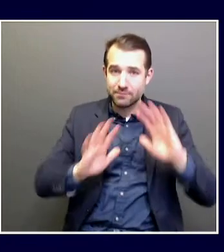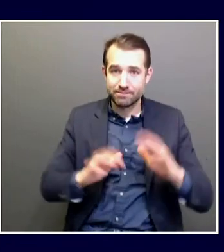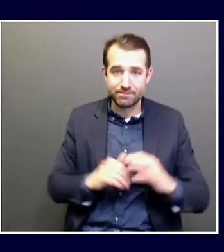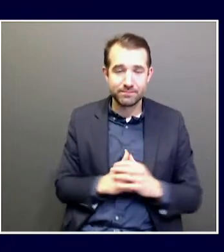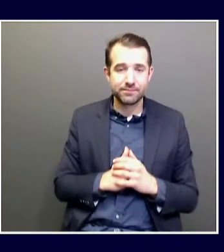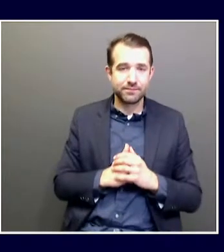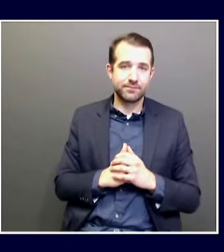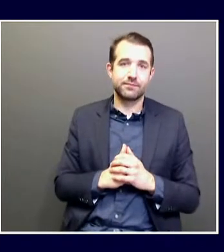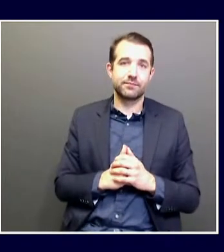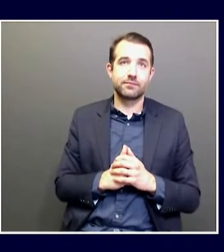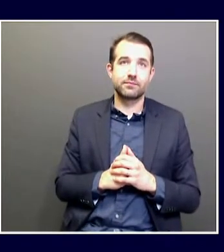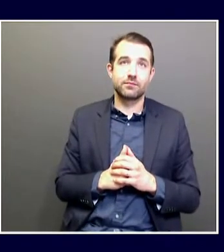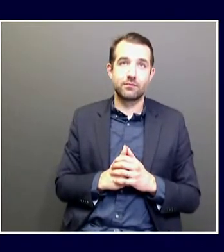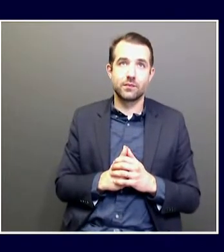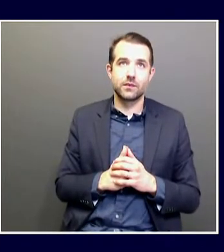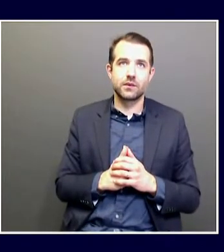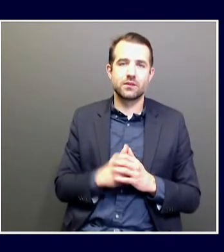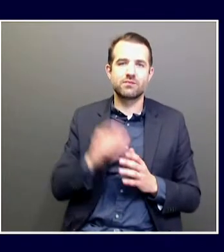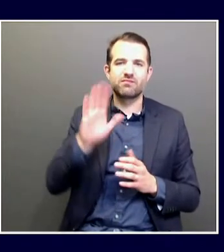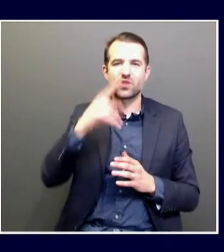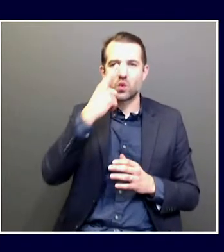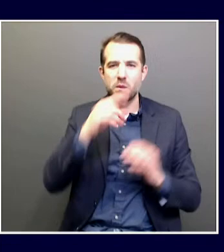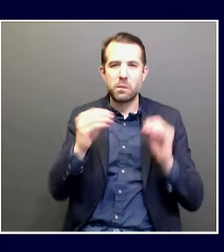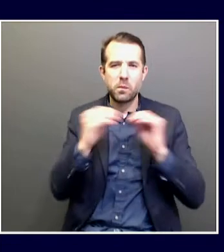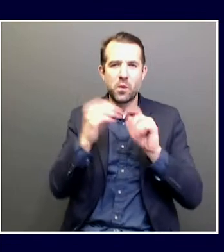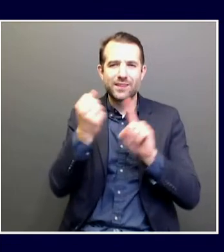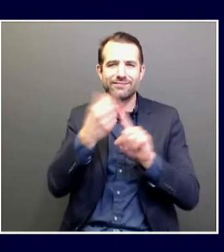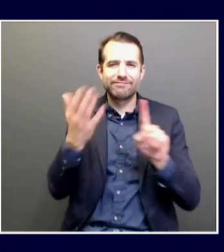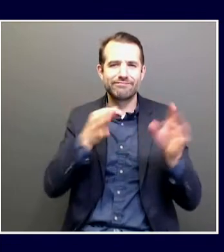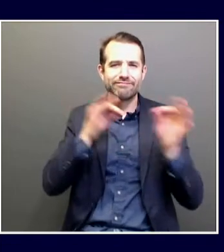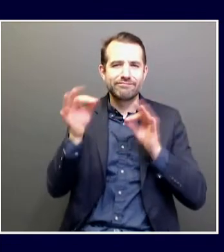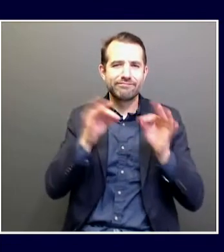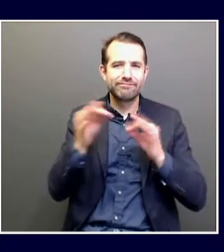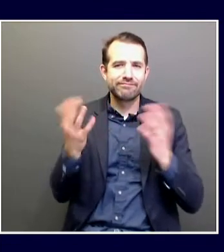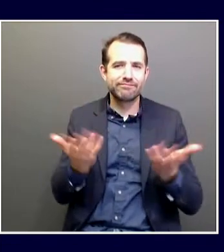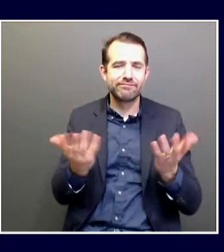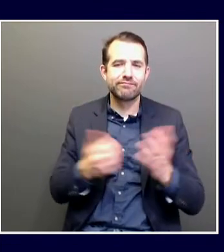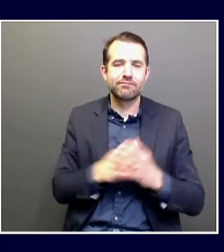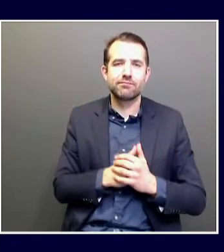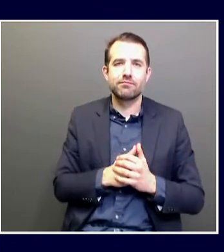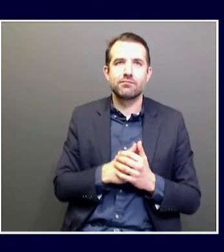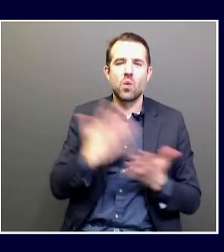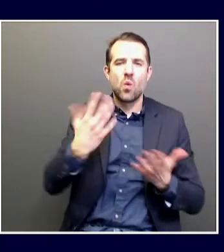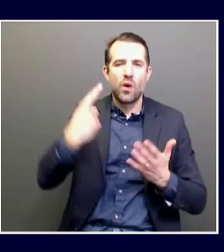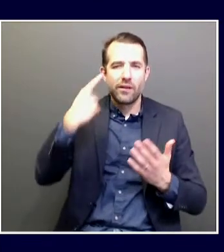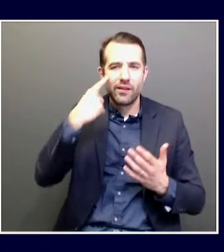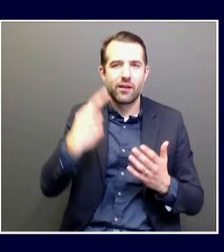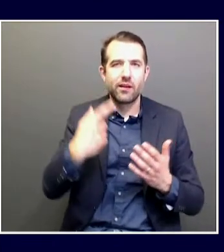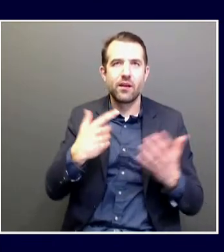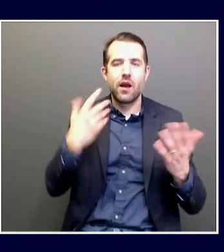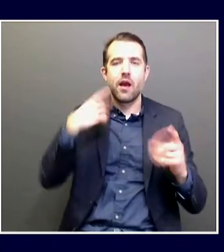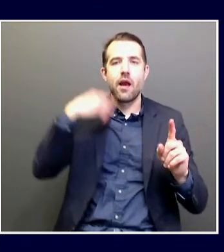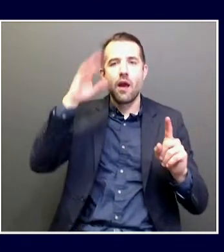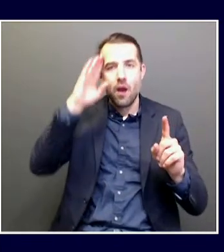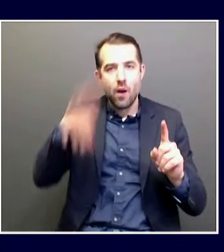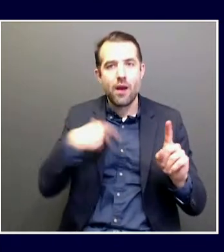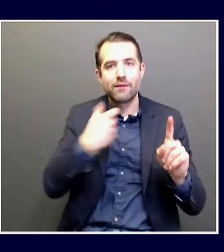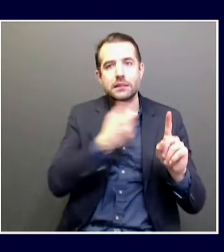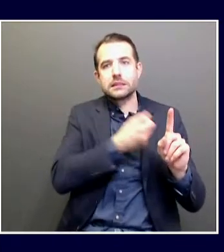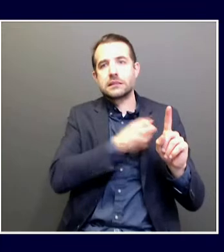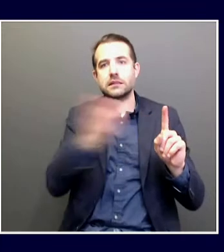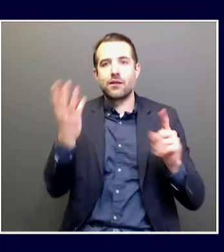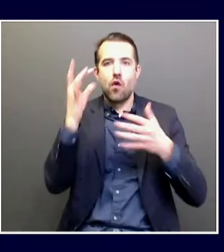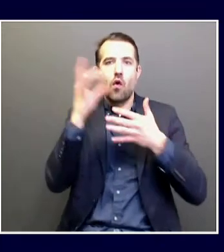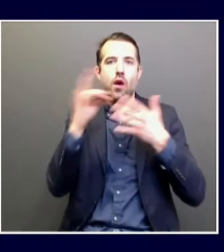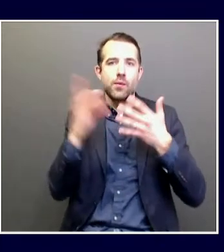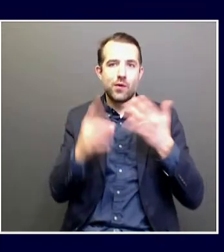bit about, I guess, what are we potentially facing, even though, there are all these different supports happening, when Omicron